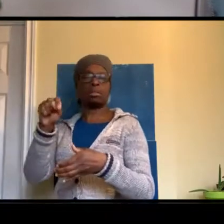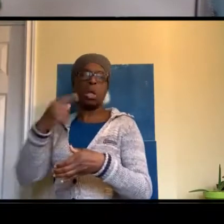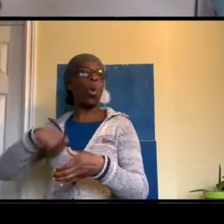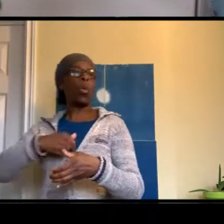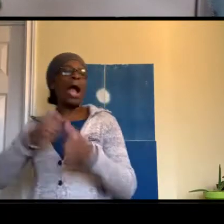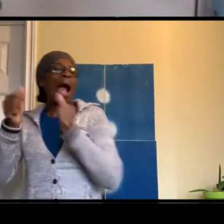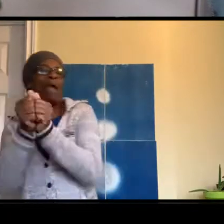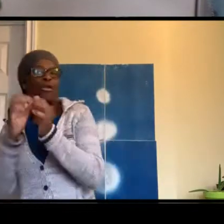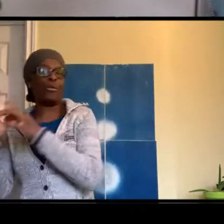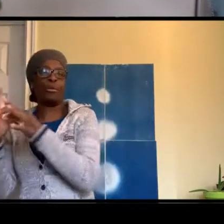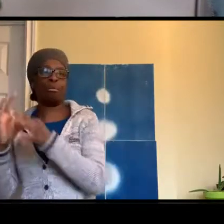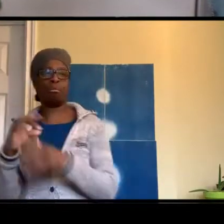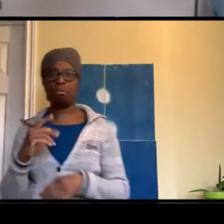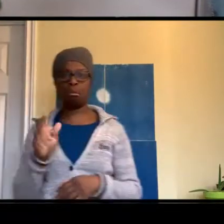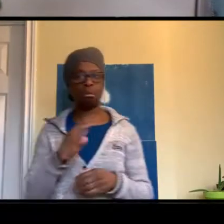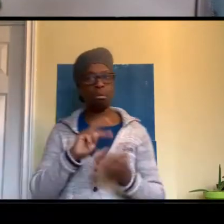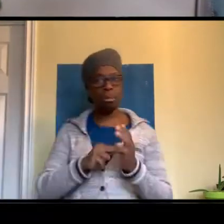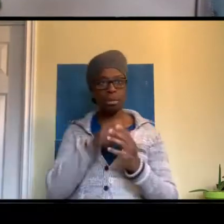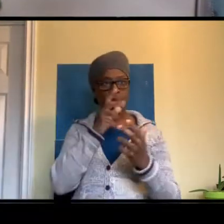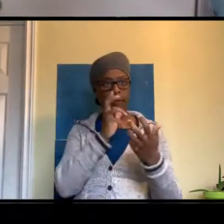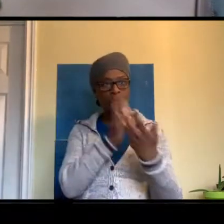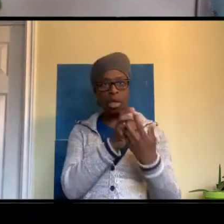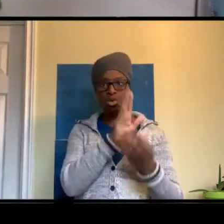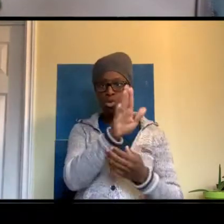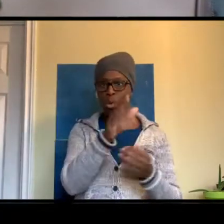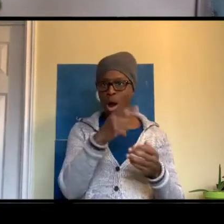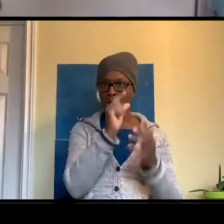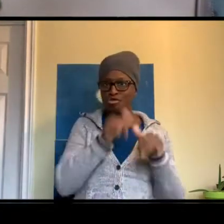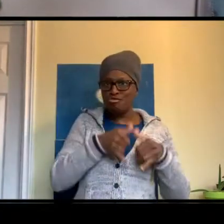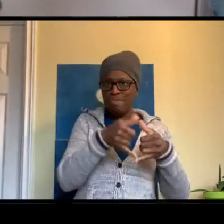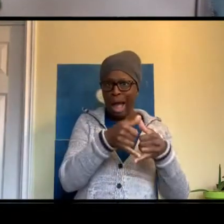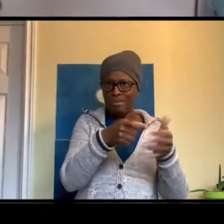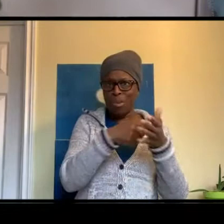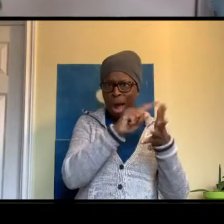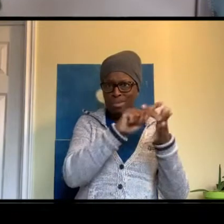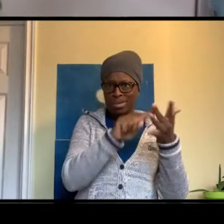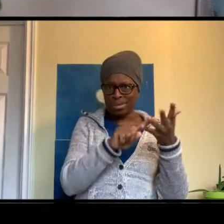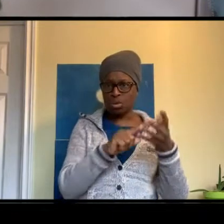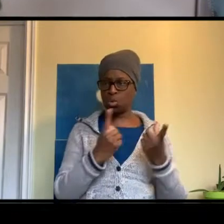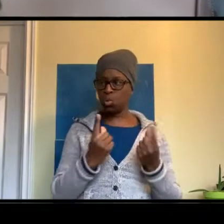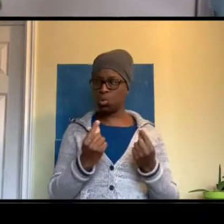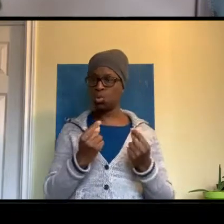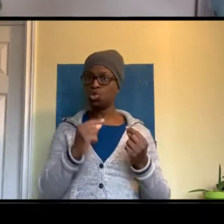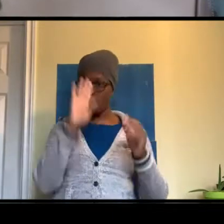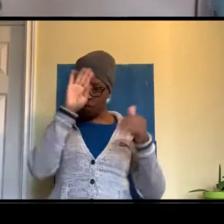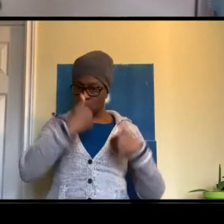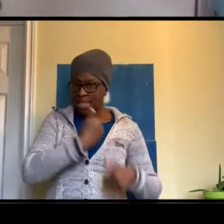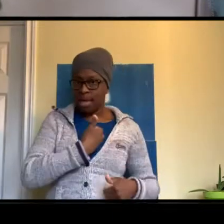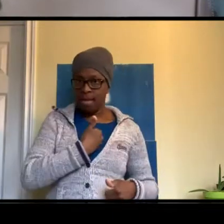individual artist, how this is going to propel you, how this is going to fulfill your artistic vision.